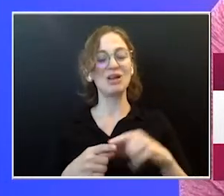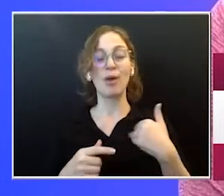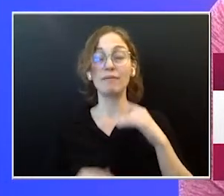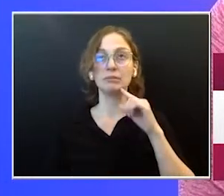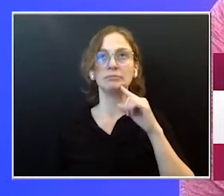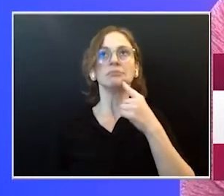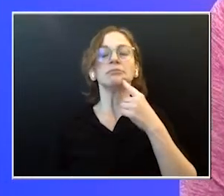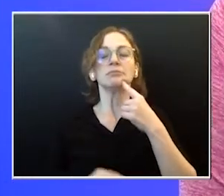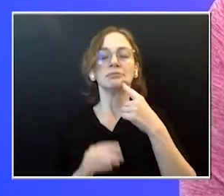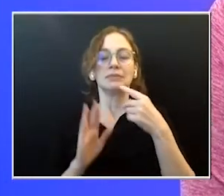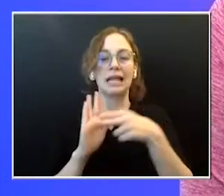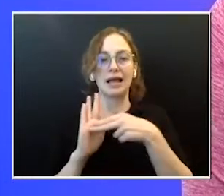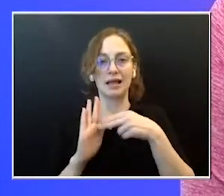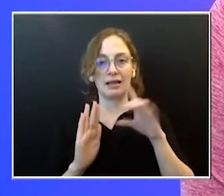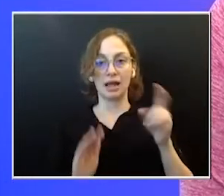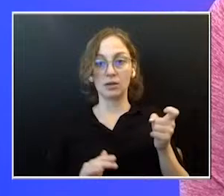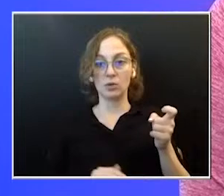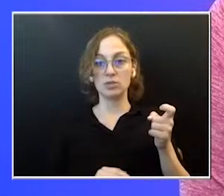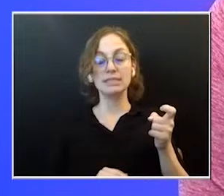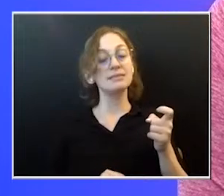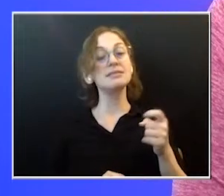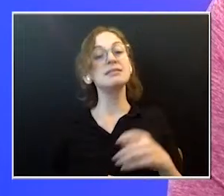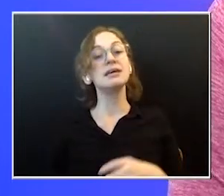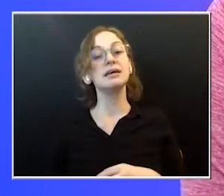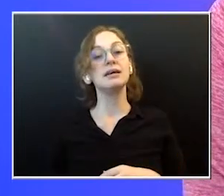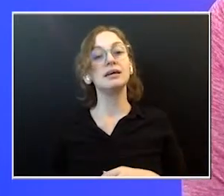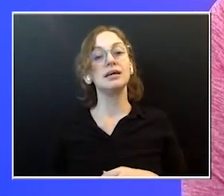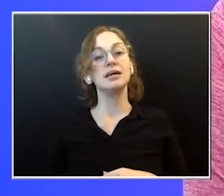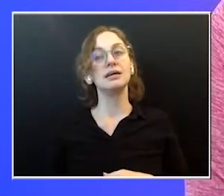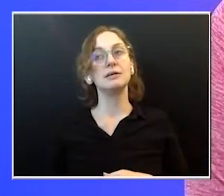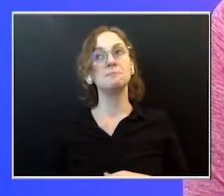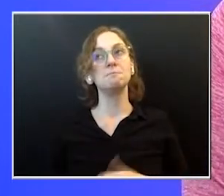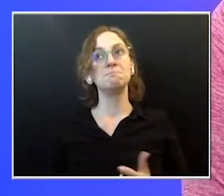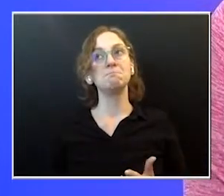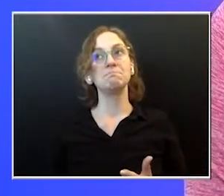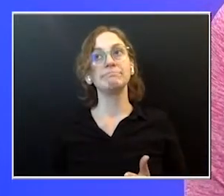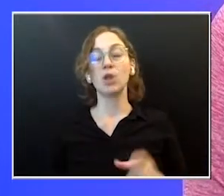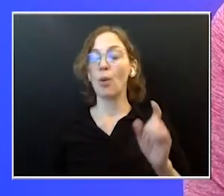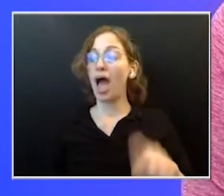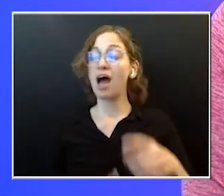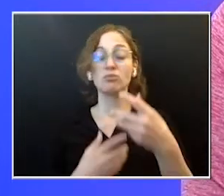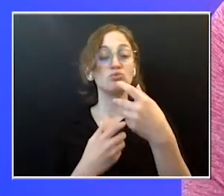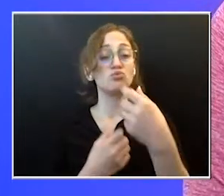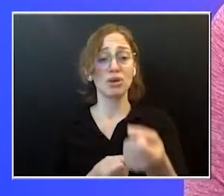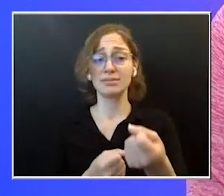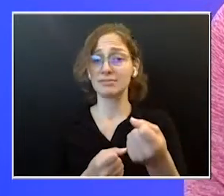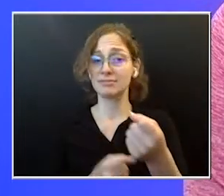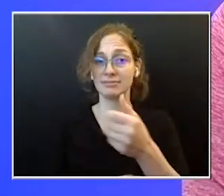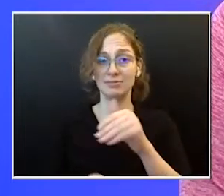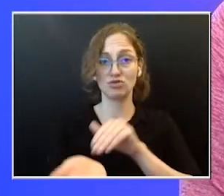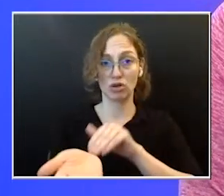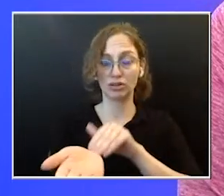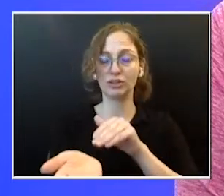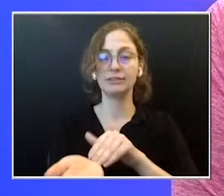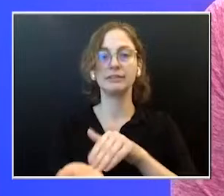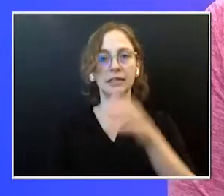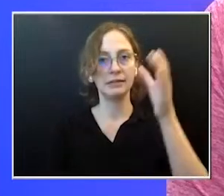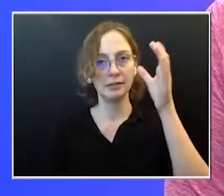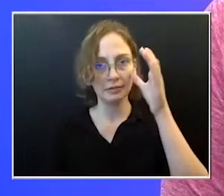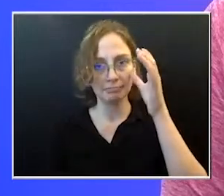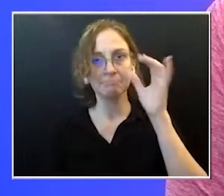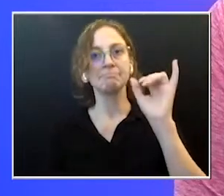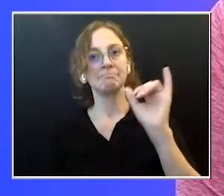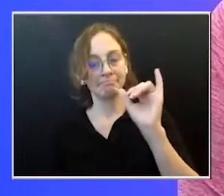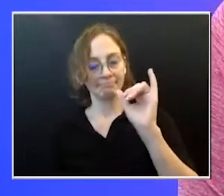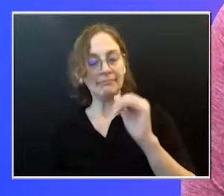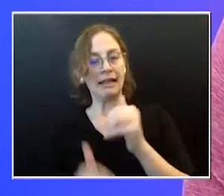stage that it was in. You put your trust in your doctors. You listen to what your doctors are telling you. You